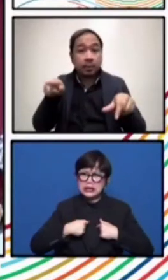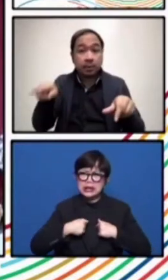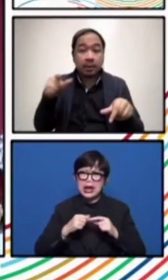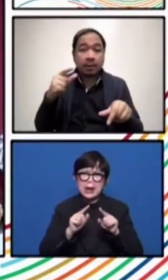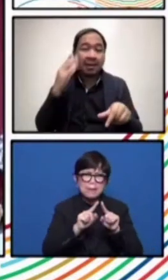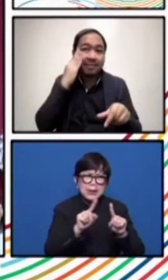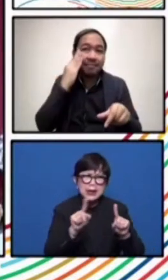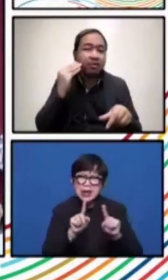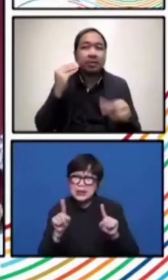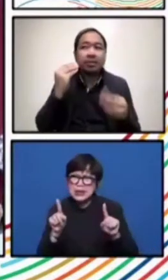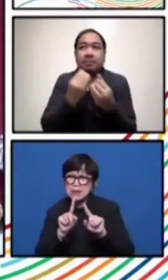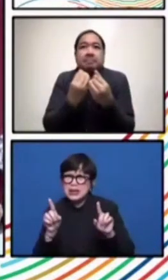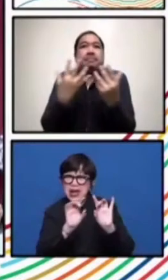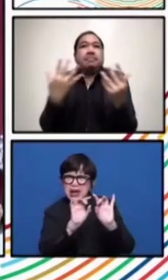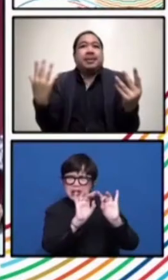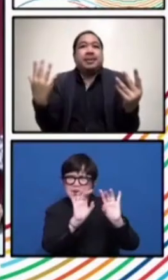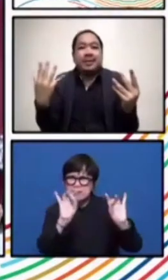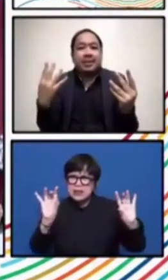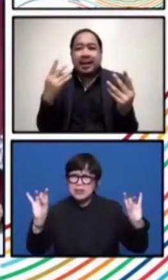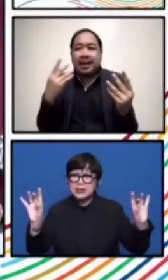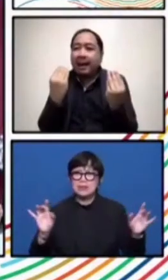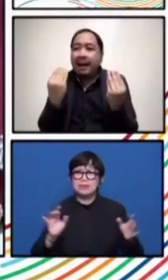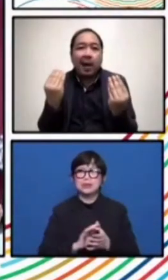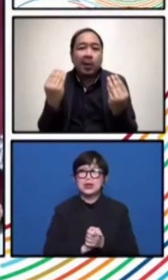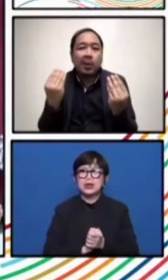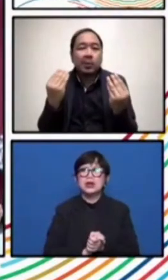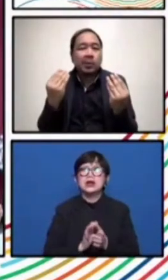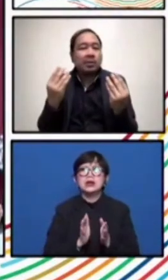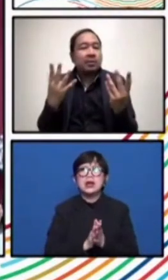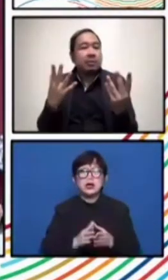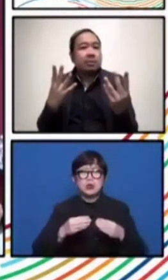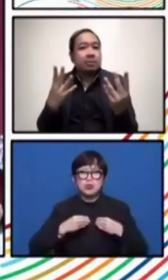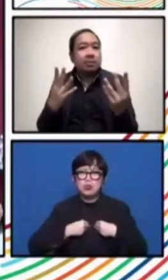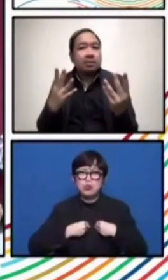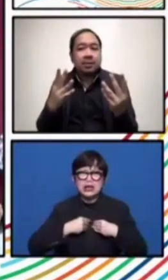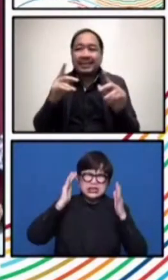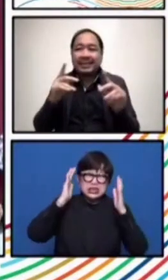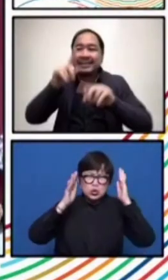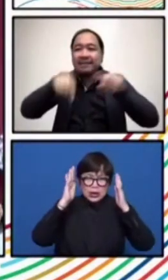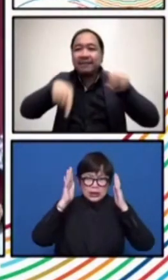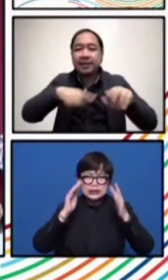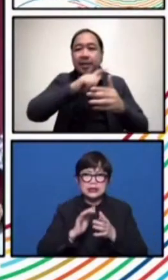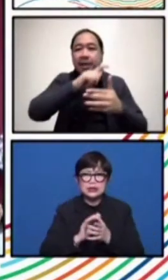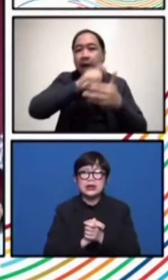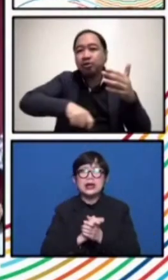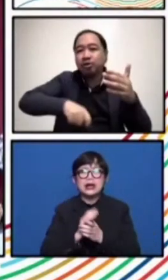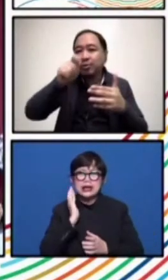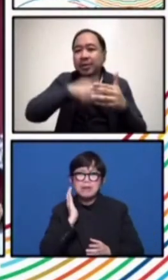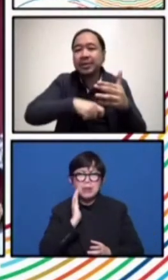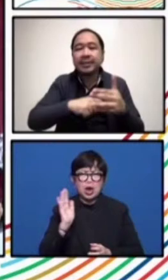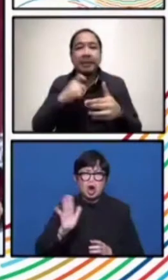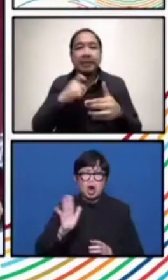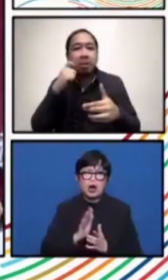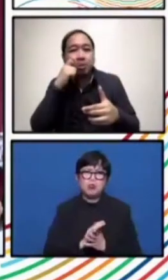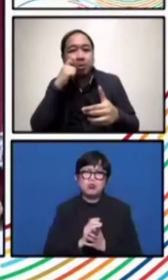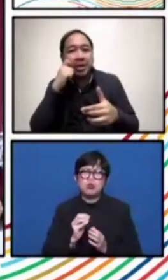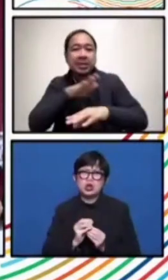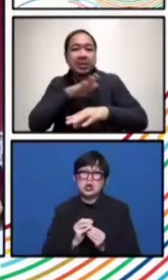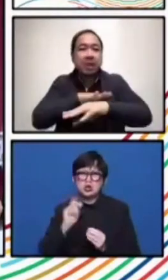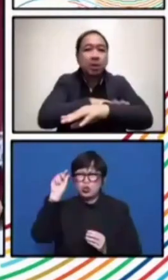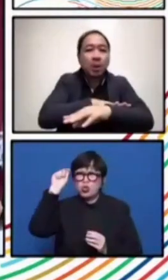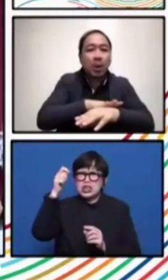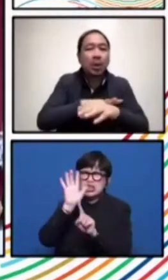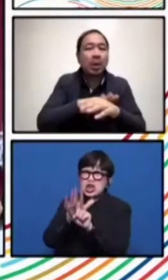our aggravated formal of discrimination based on race colors sex Legacy religion